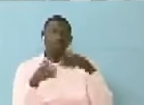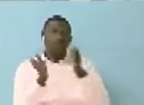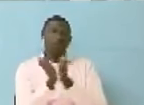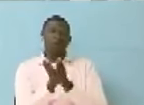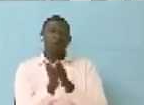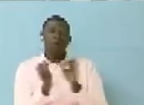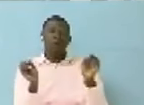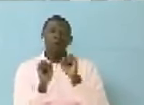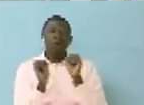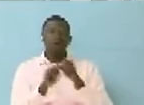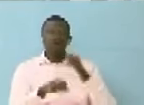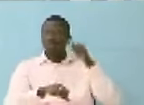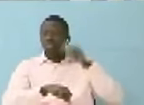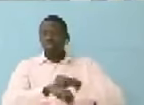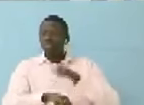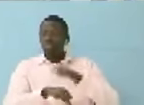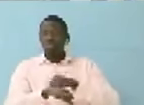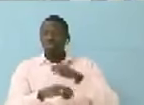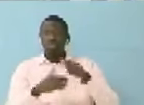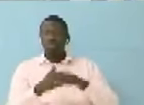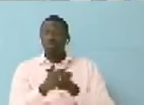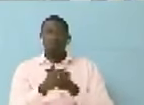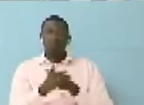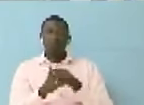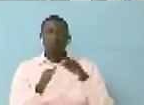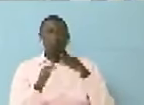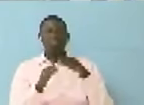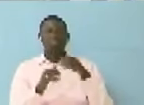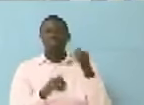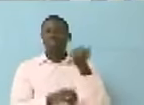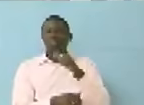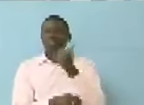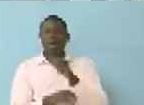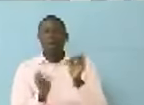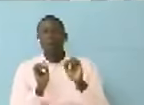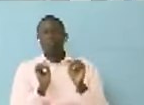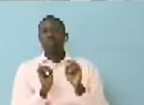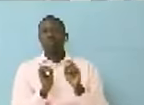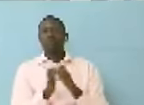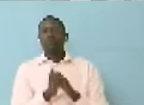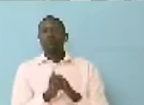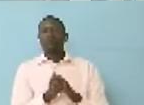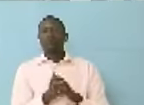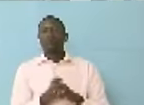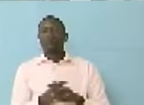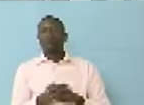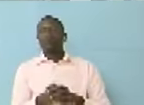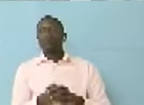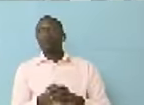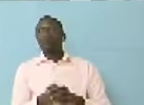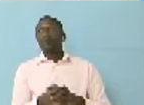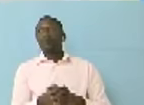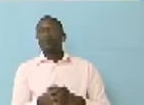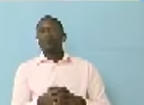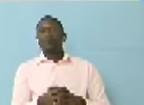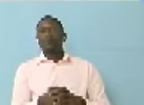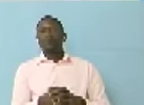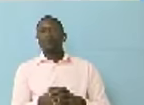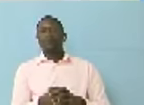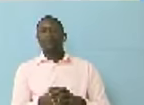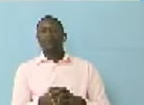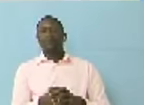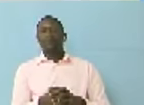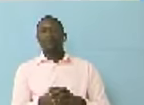torture or intimidation. And then Tajire Mankije Messila and Fana. Mr. Witness, that was let me ask